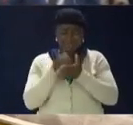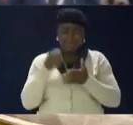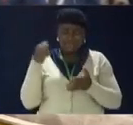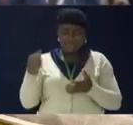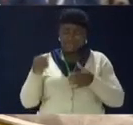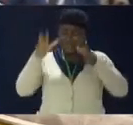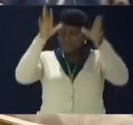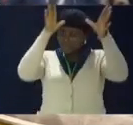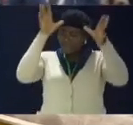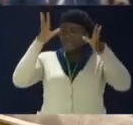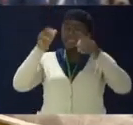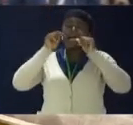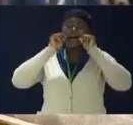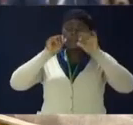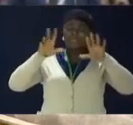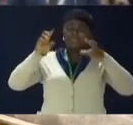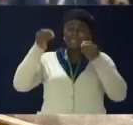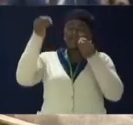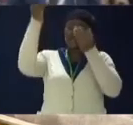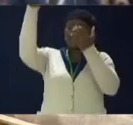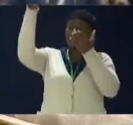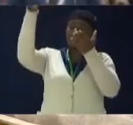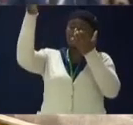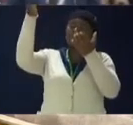Father, bless the offering.